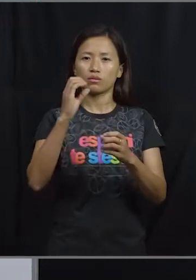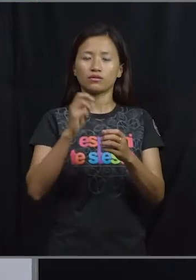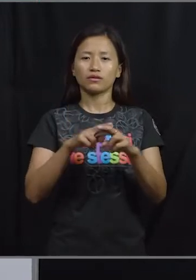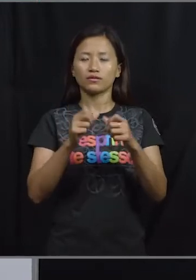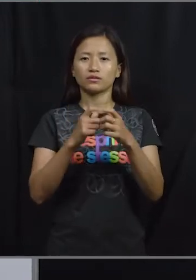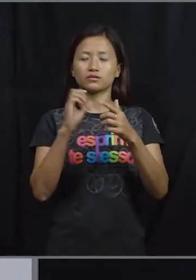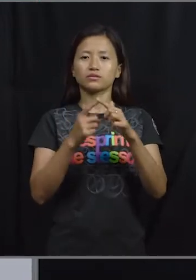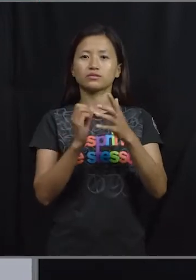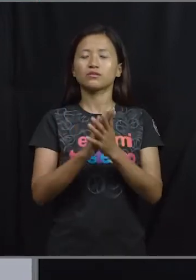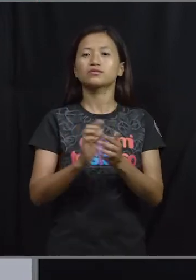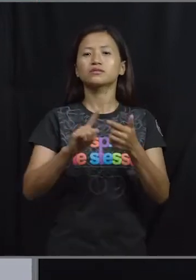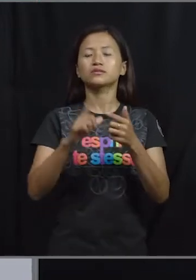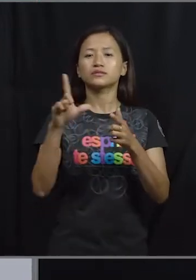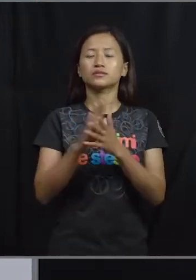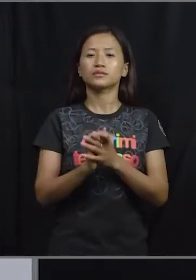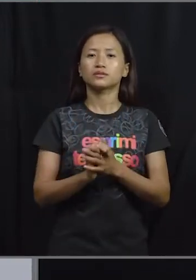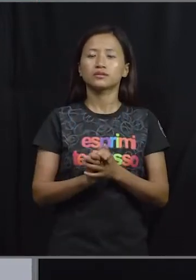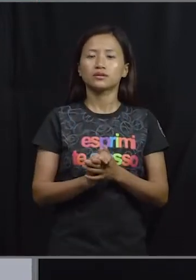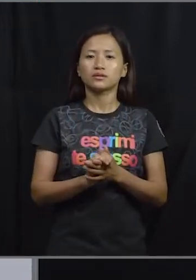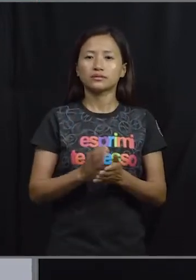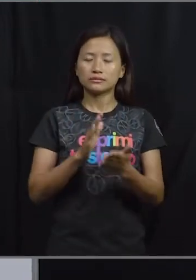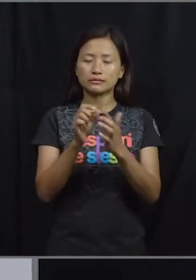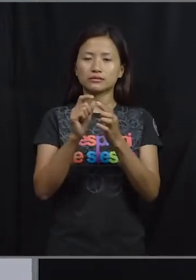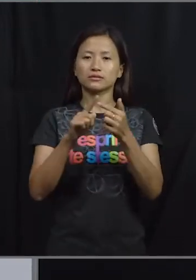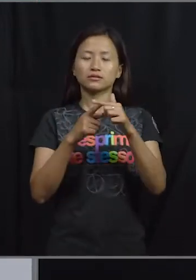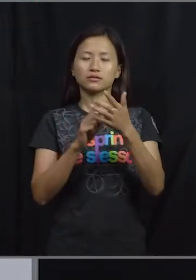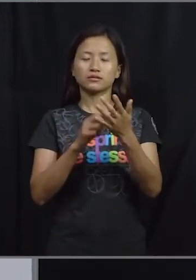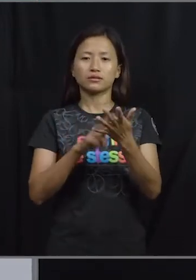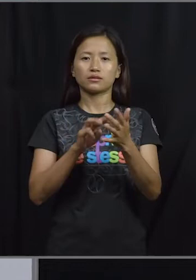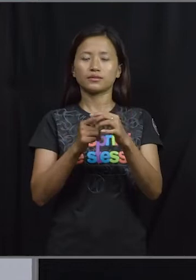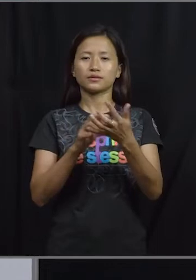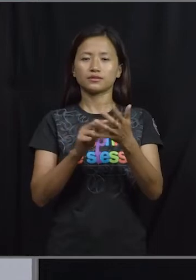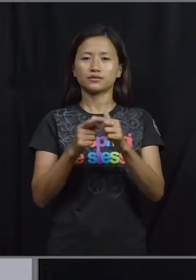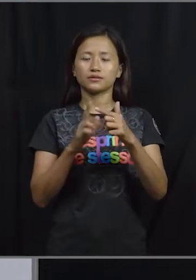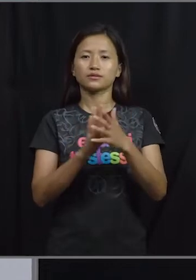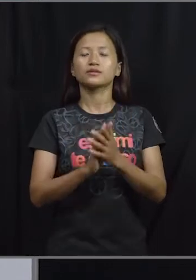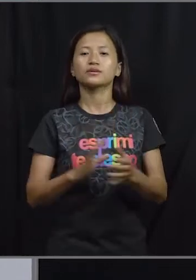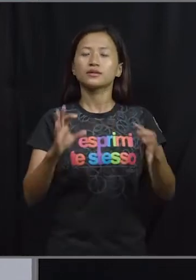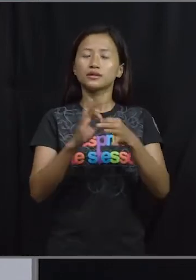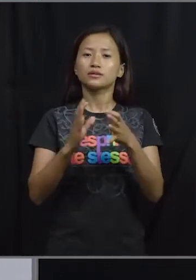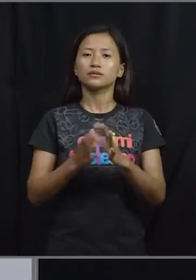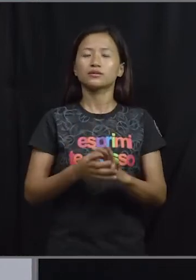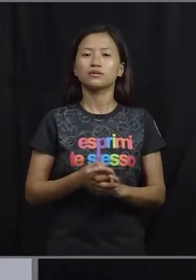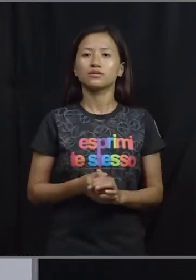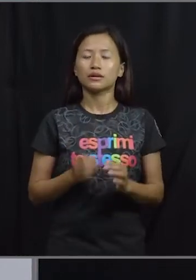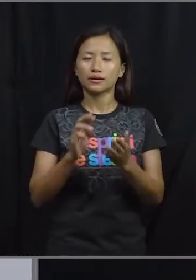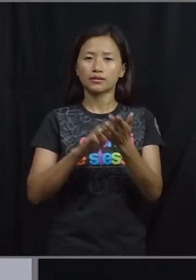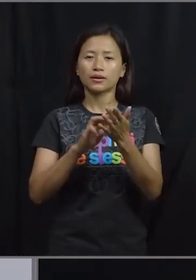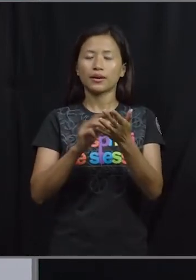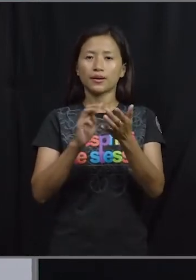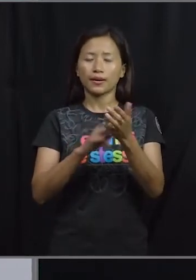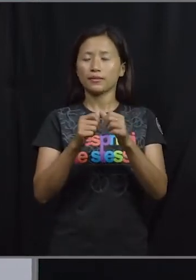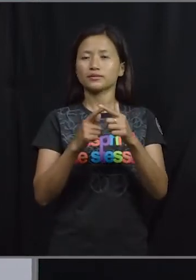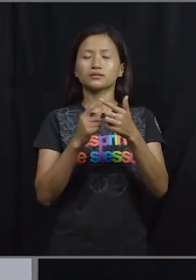of elements of in a determinant and the adjoint and inverse of a